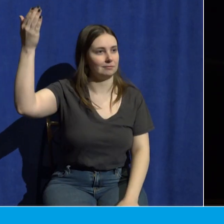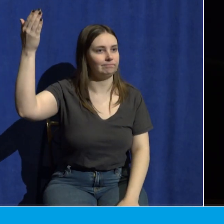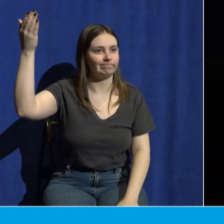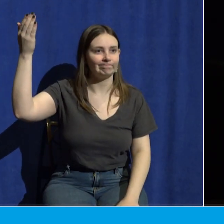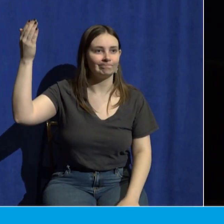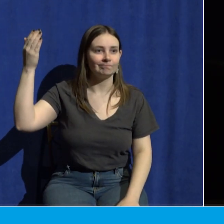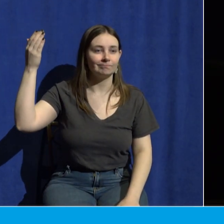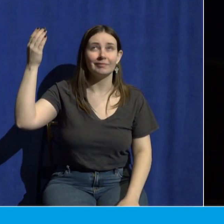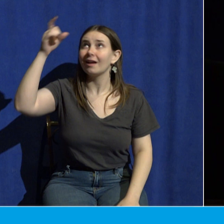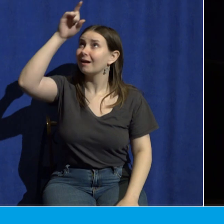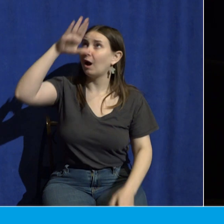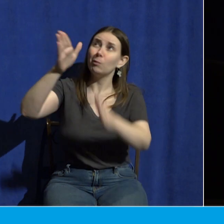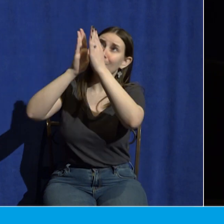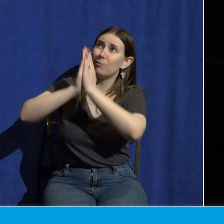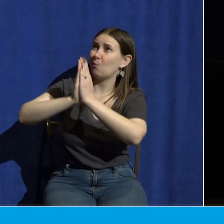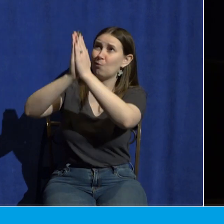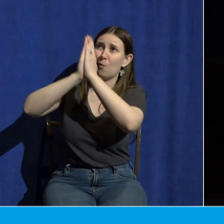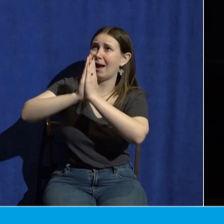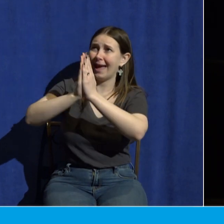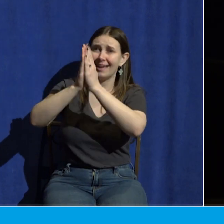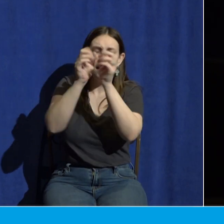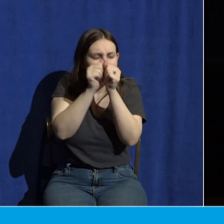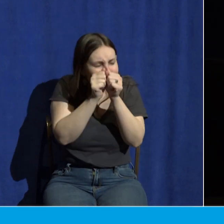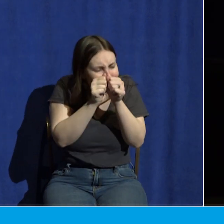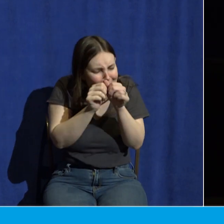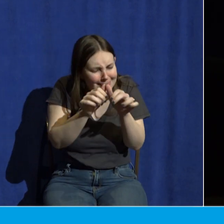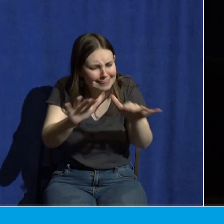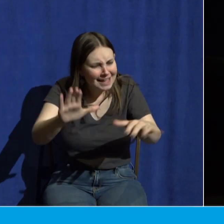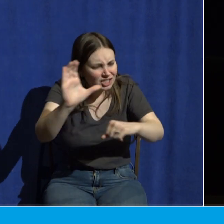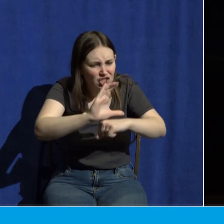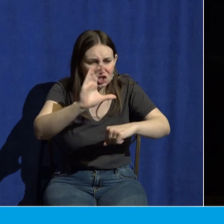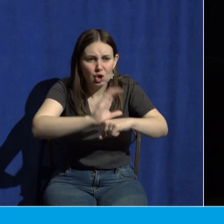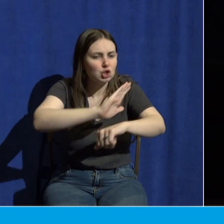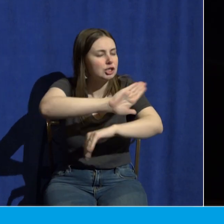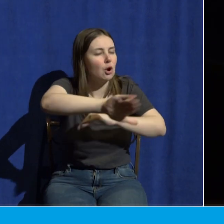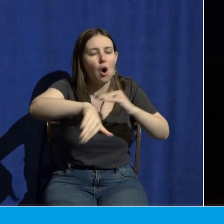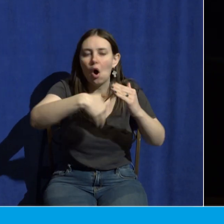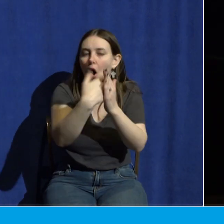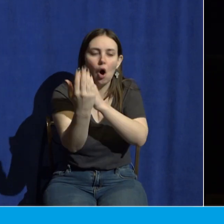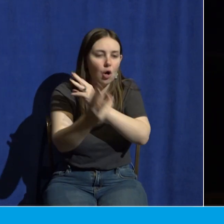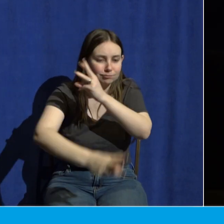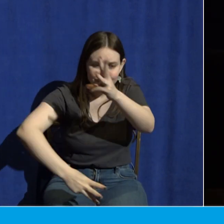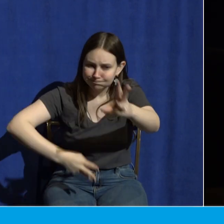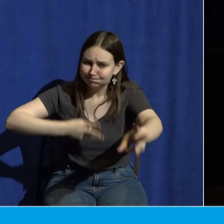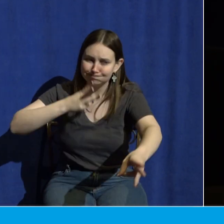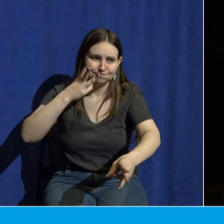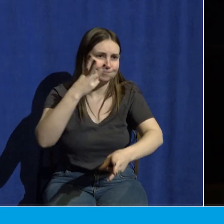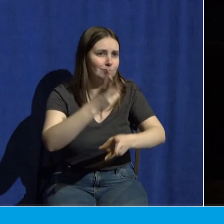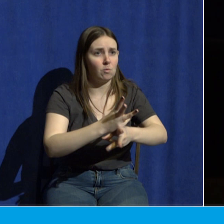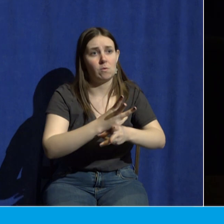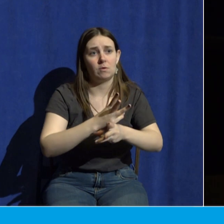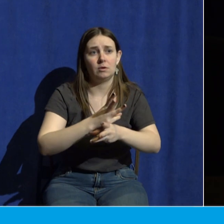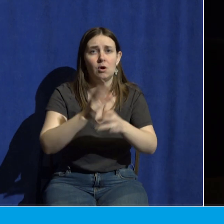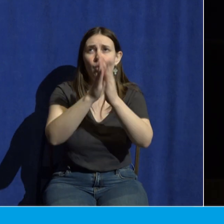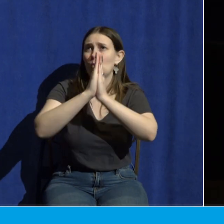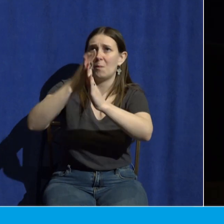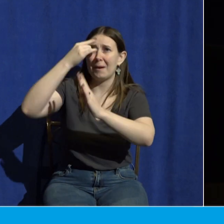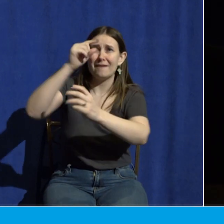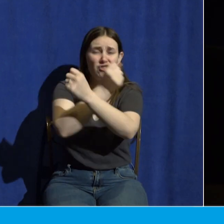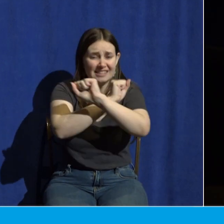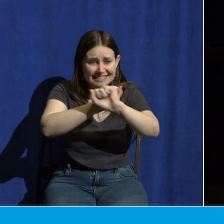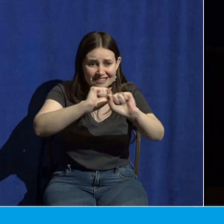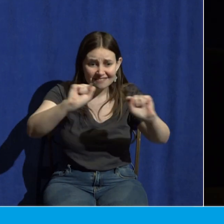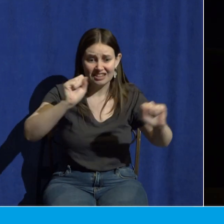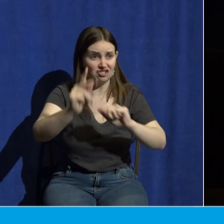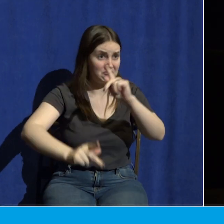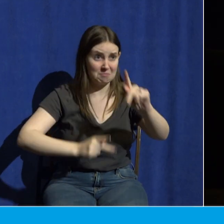God, we pray for your blessing on churches in all these nations. We pray for salvation of people we know in